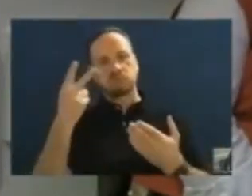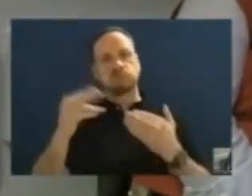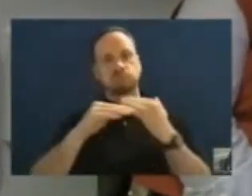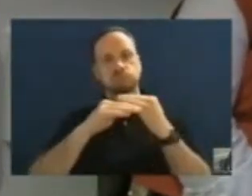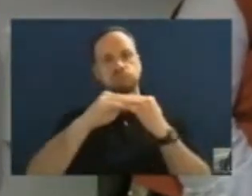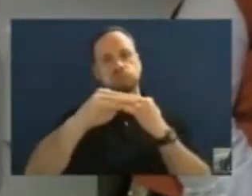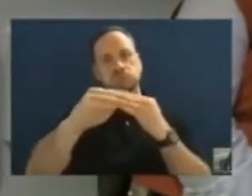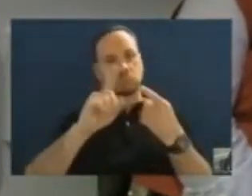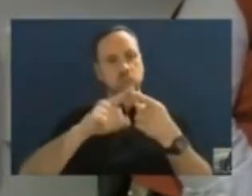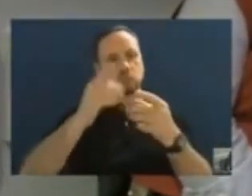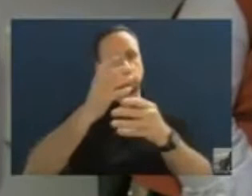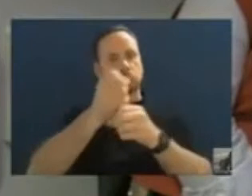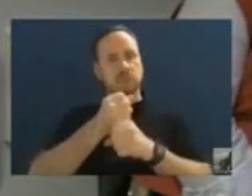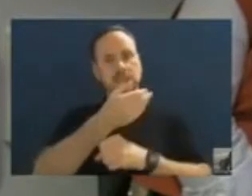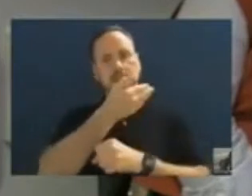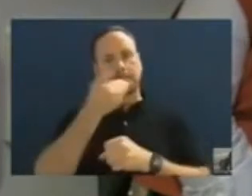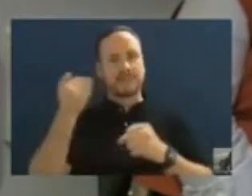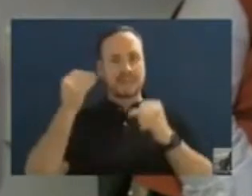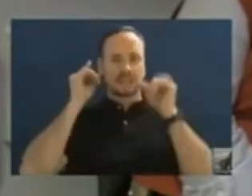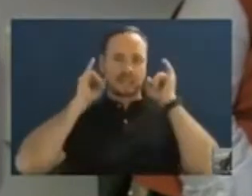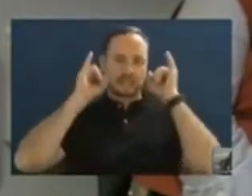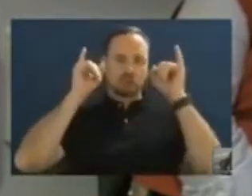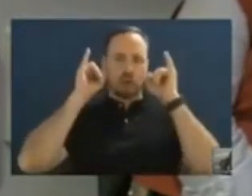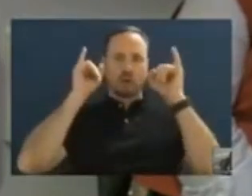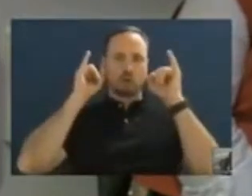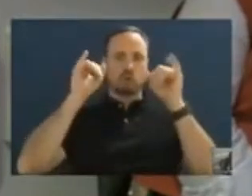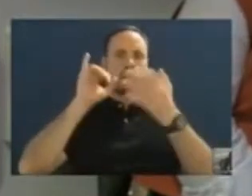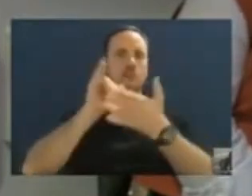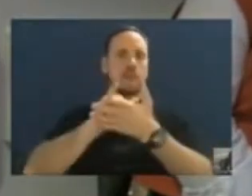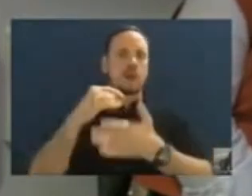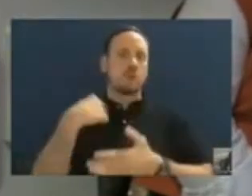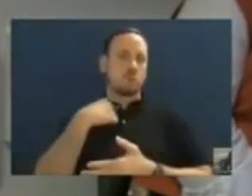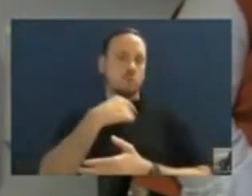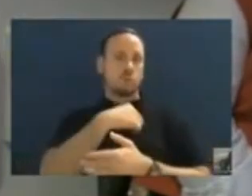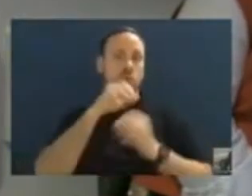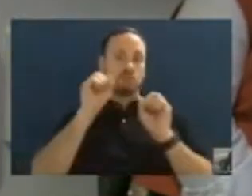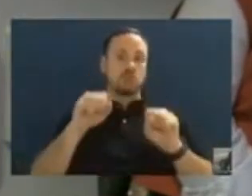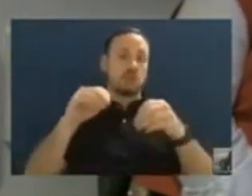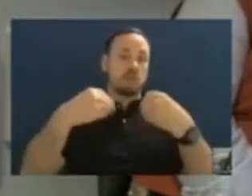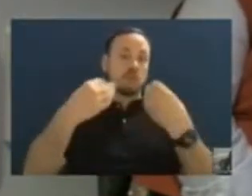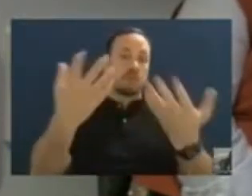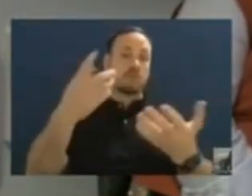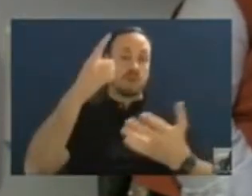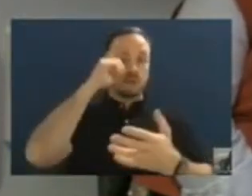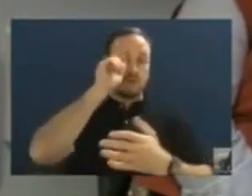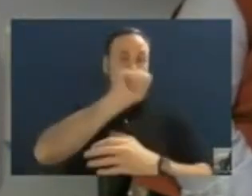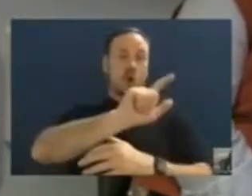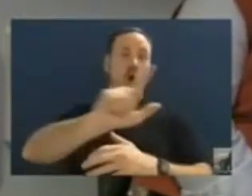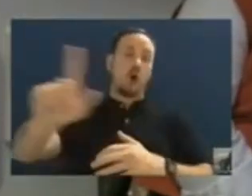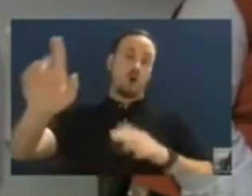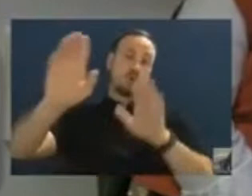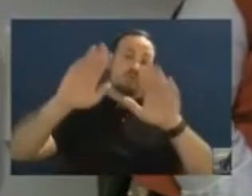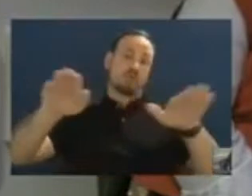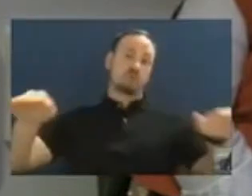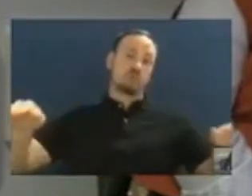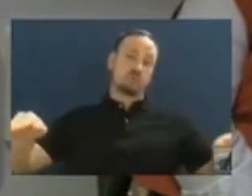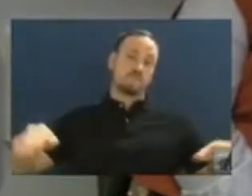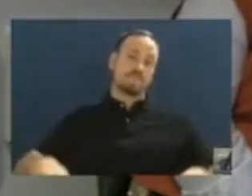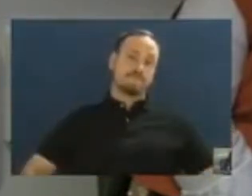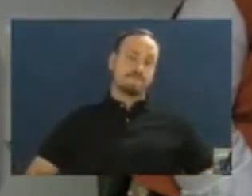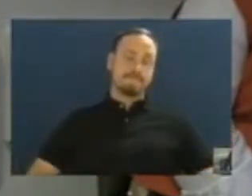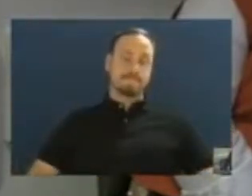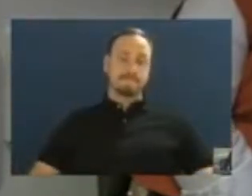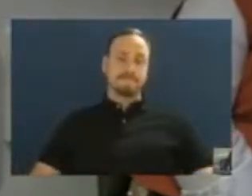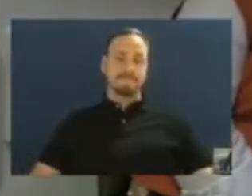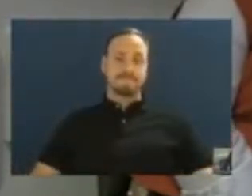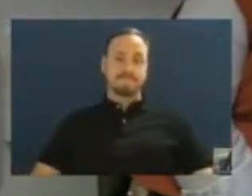of instruction that we can get for all children across the district. And I think that is the real work here and the